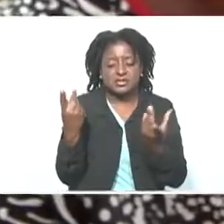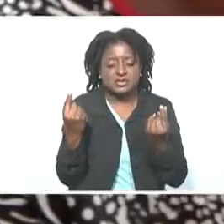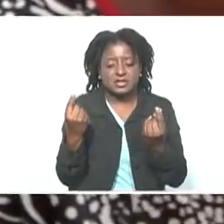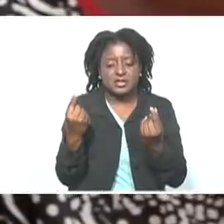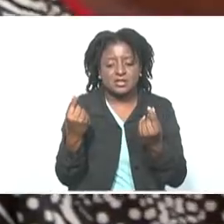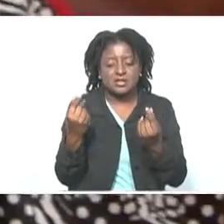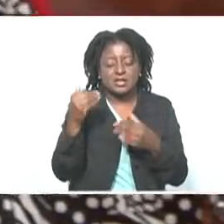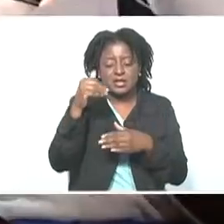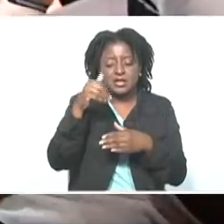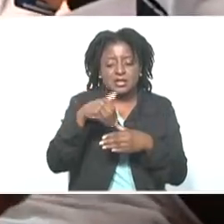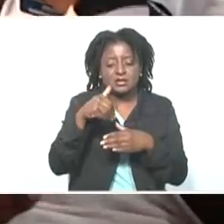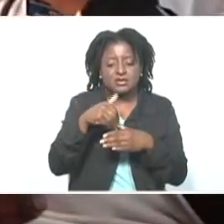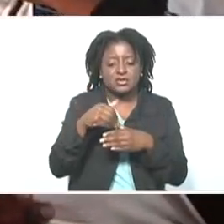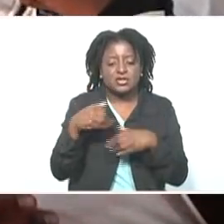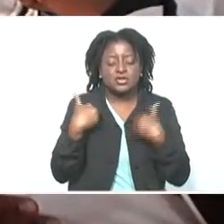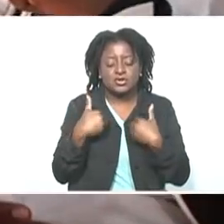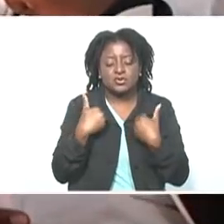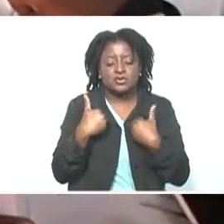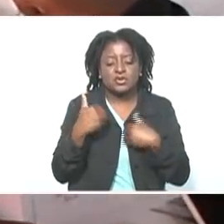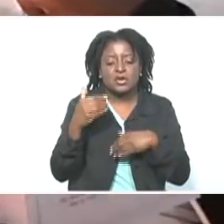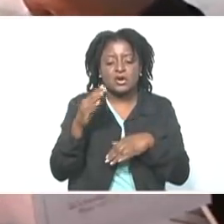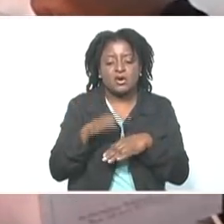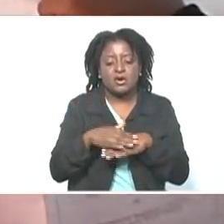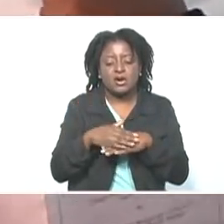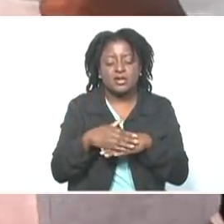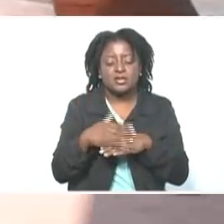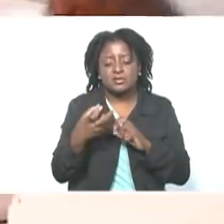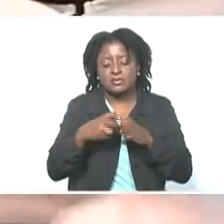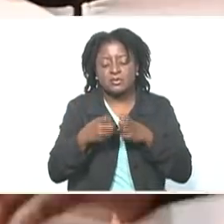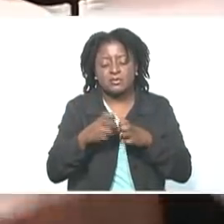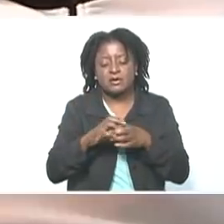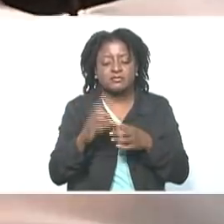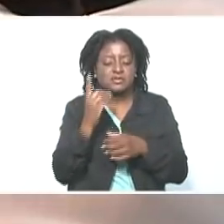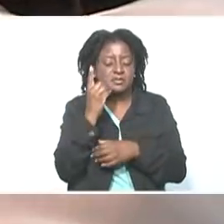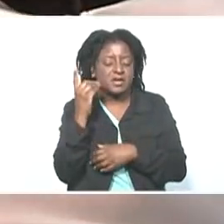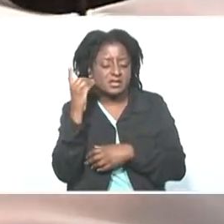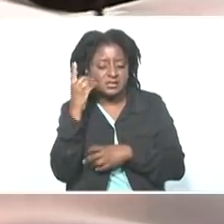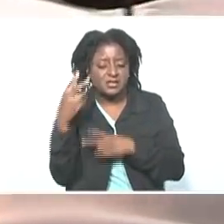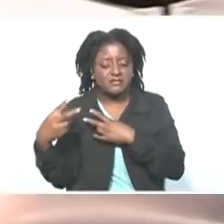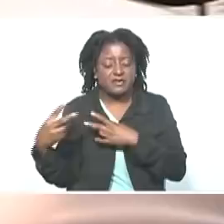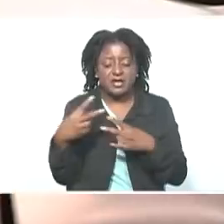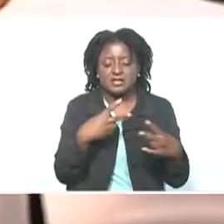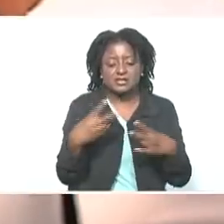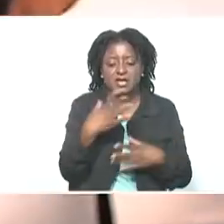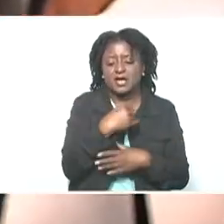issue of domestic violence and about what can be done to develop conflict resolution.